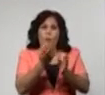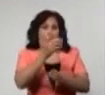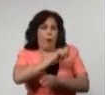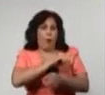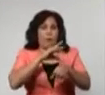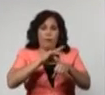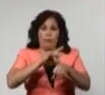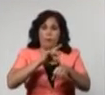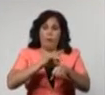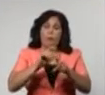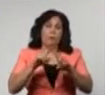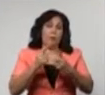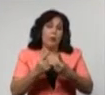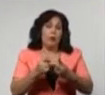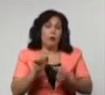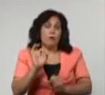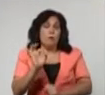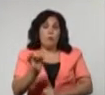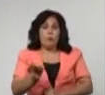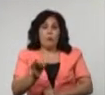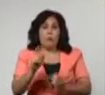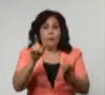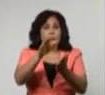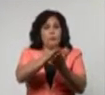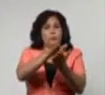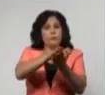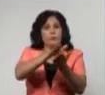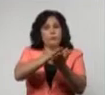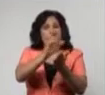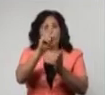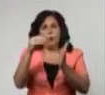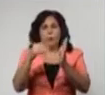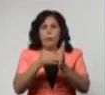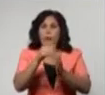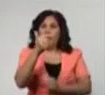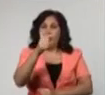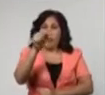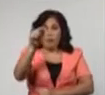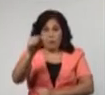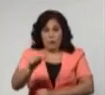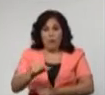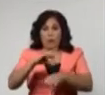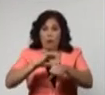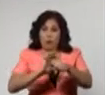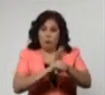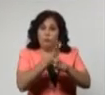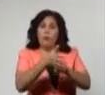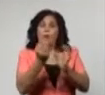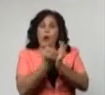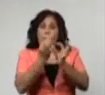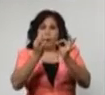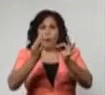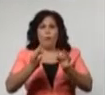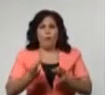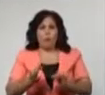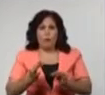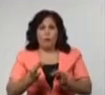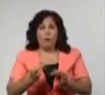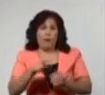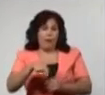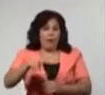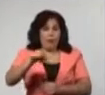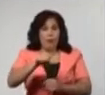is to identify any possible case that might still exist there or any